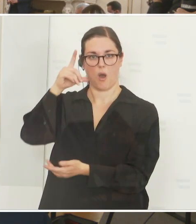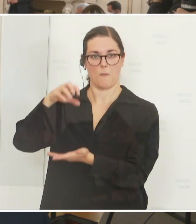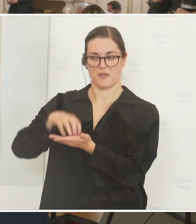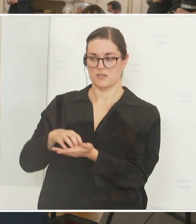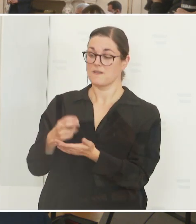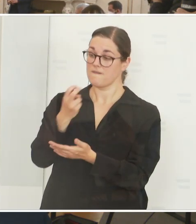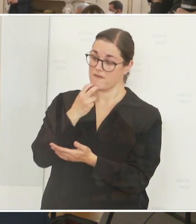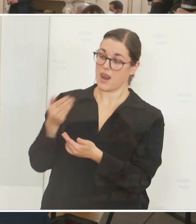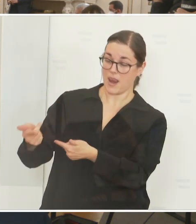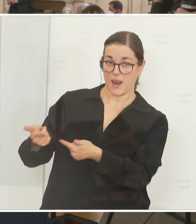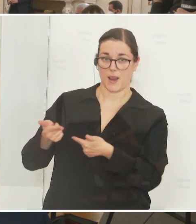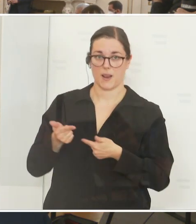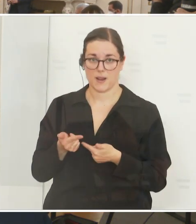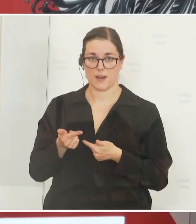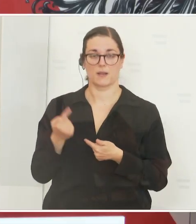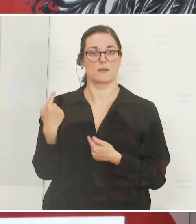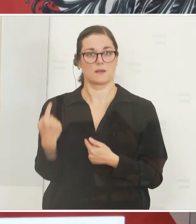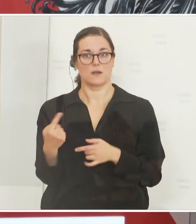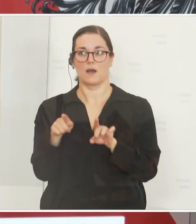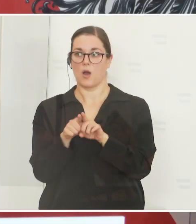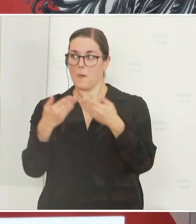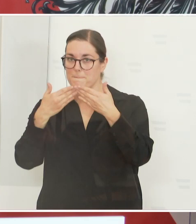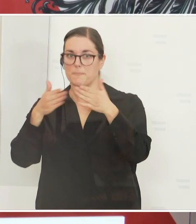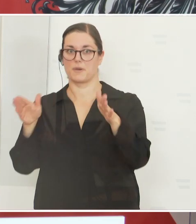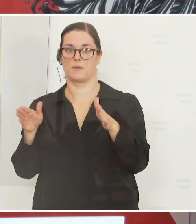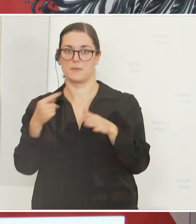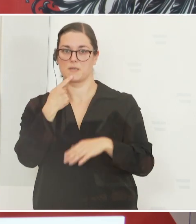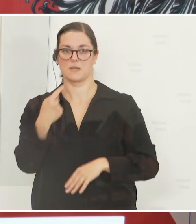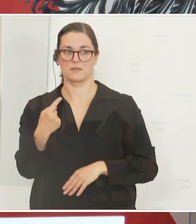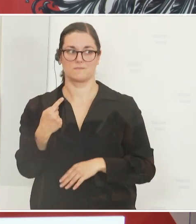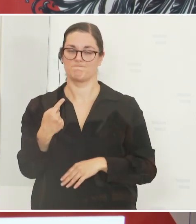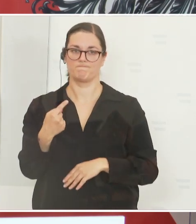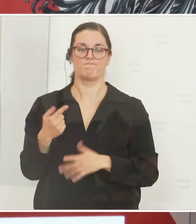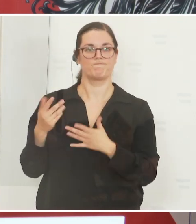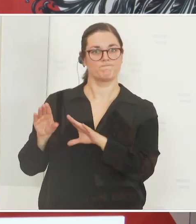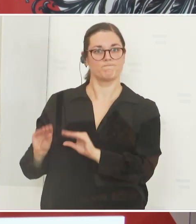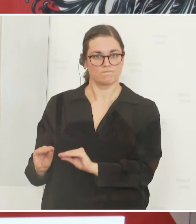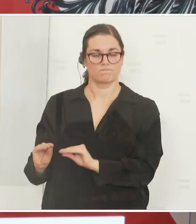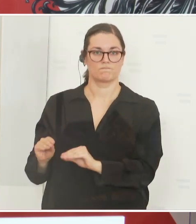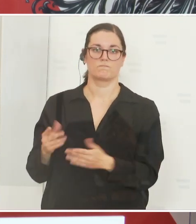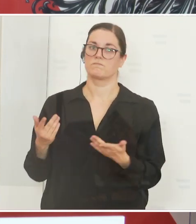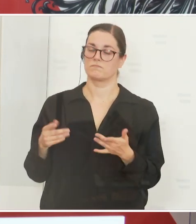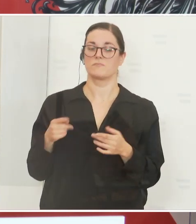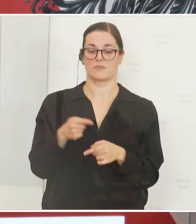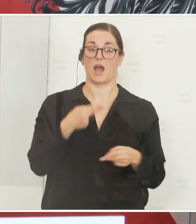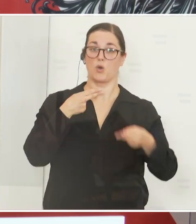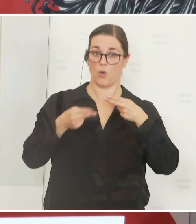them confidential. He went public with it, so be it. There were no preconditions. This conference was